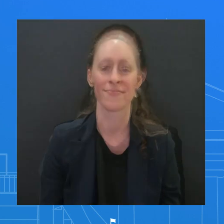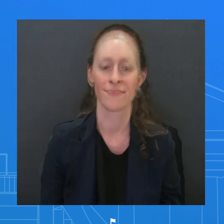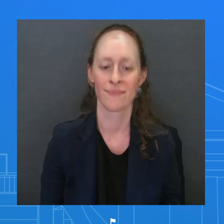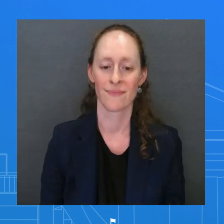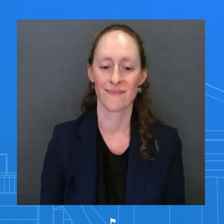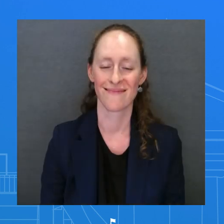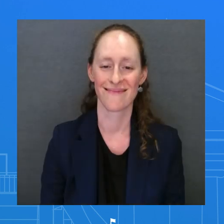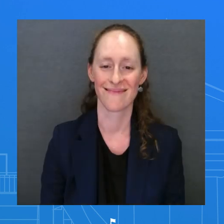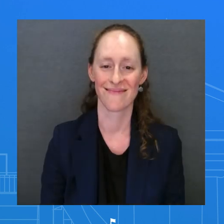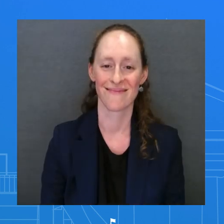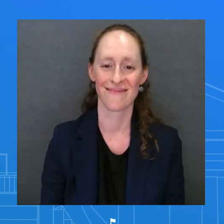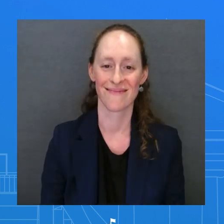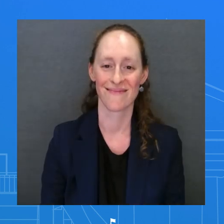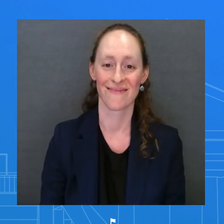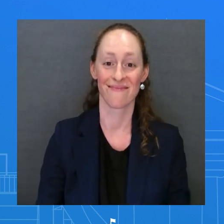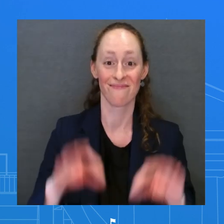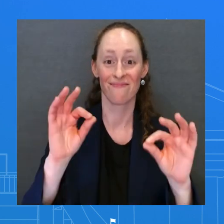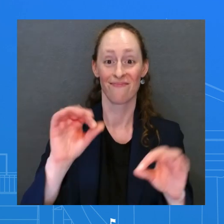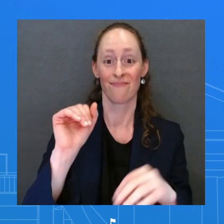Kazik, you want to kick us off?